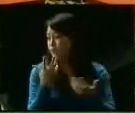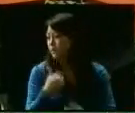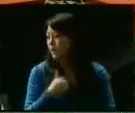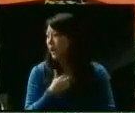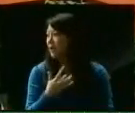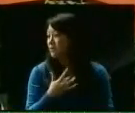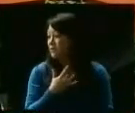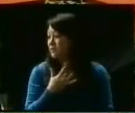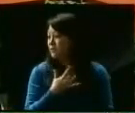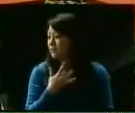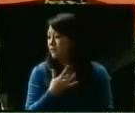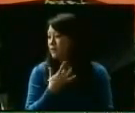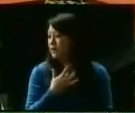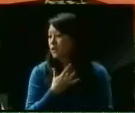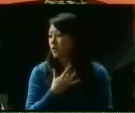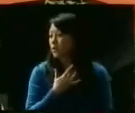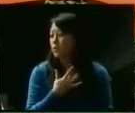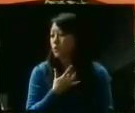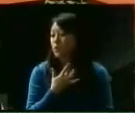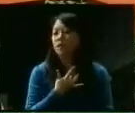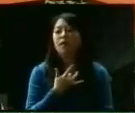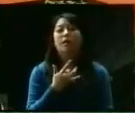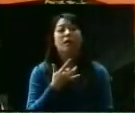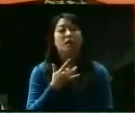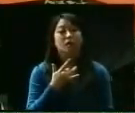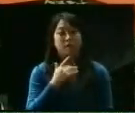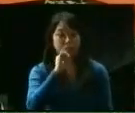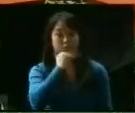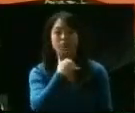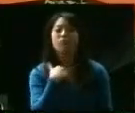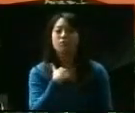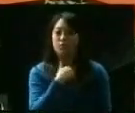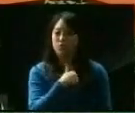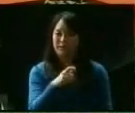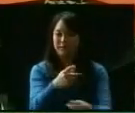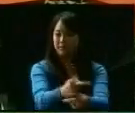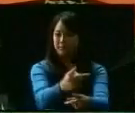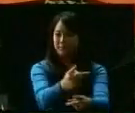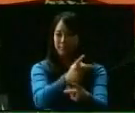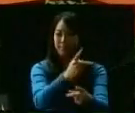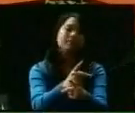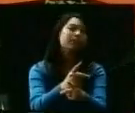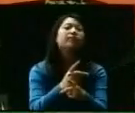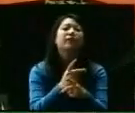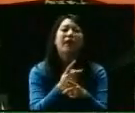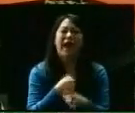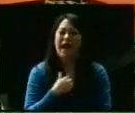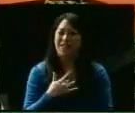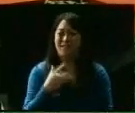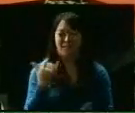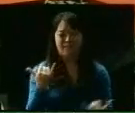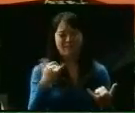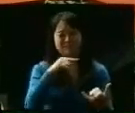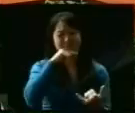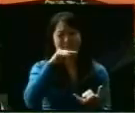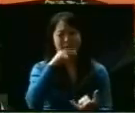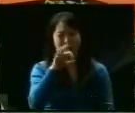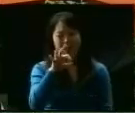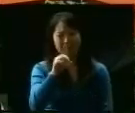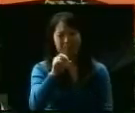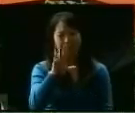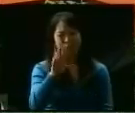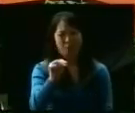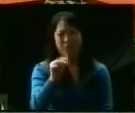the discrepancies that we see need to be taken care of. Yeah. But I don't think this public forum is the place